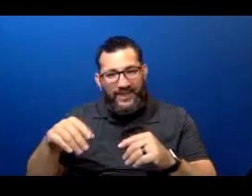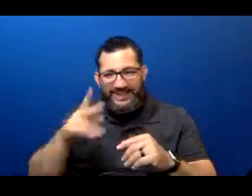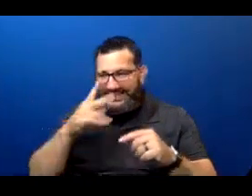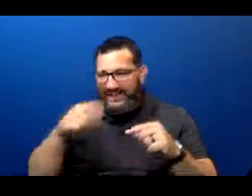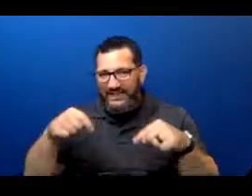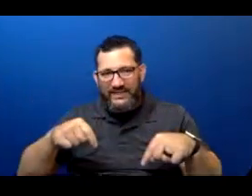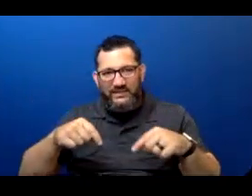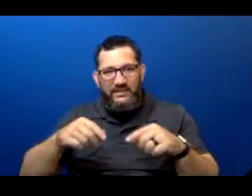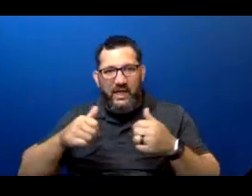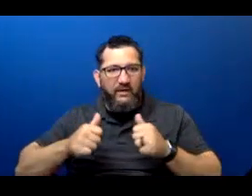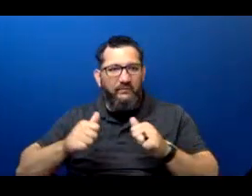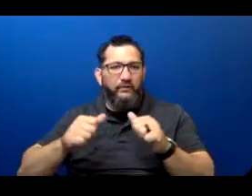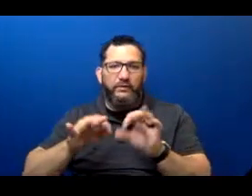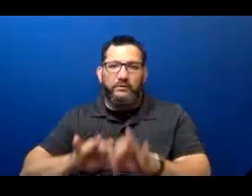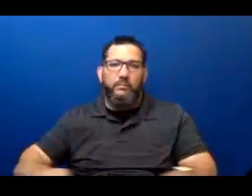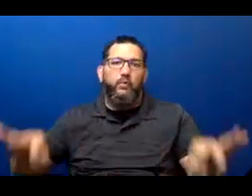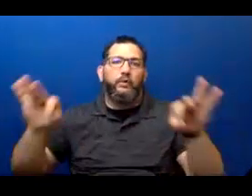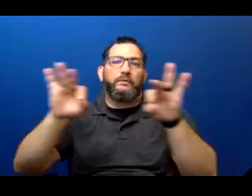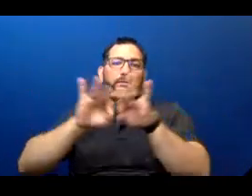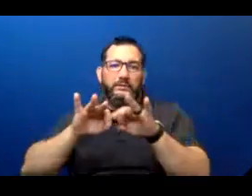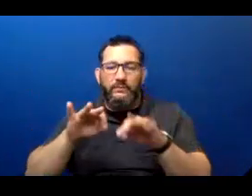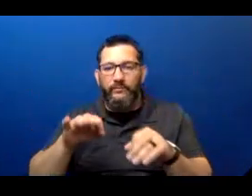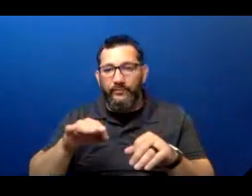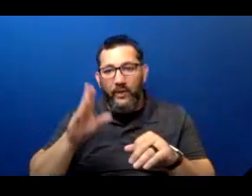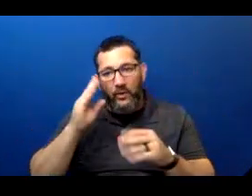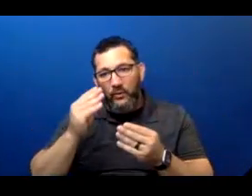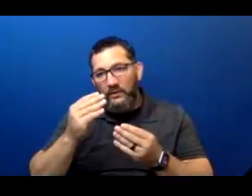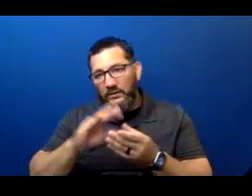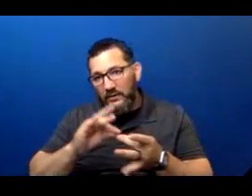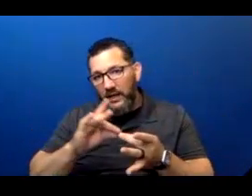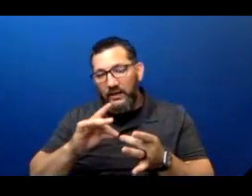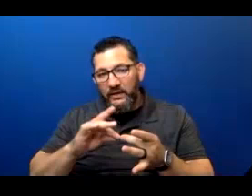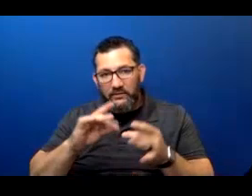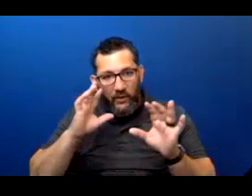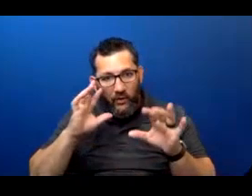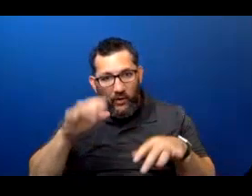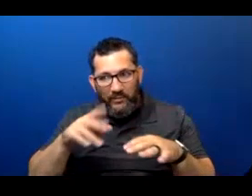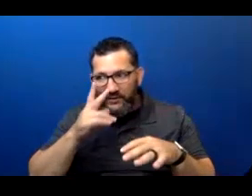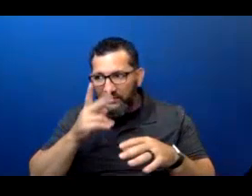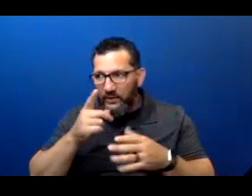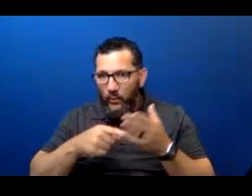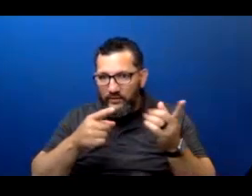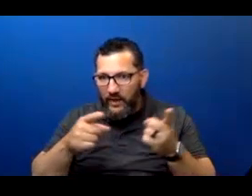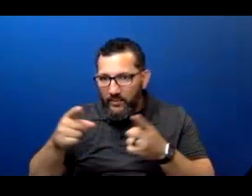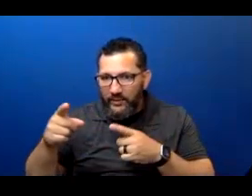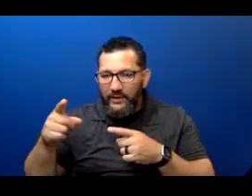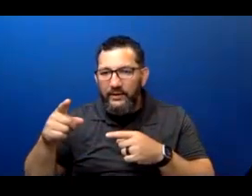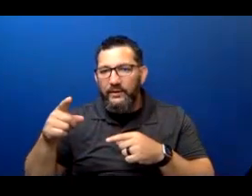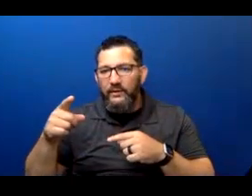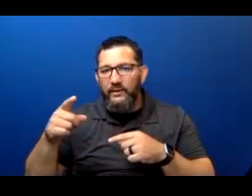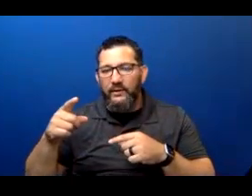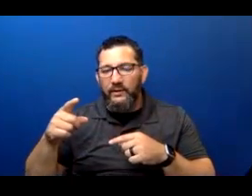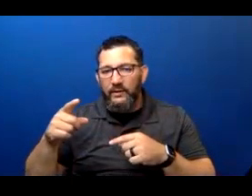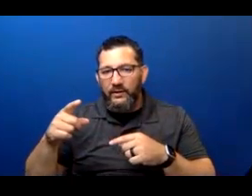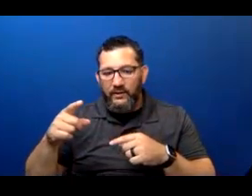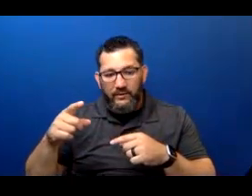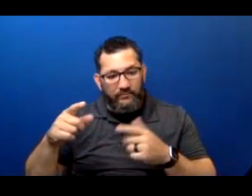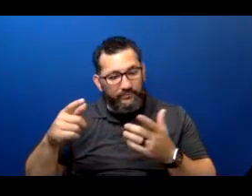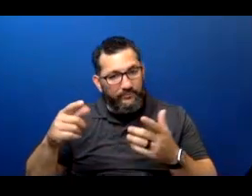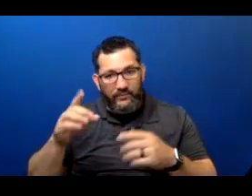effort. And I will just say that, you know, it's alarming to see some of the stuff happening where, you